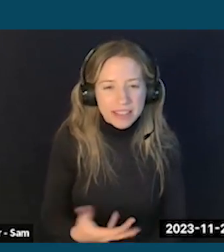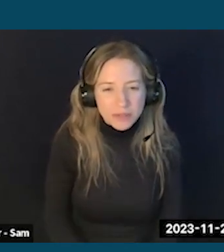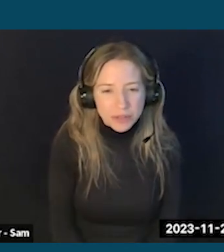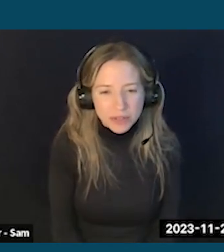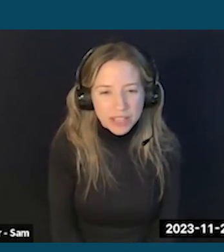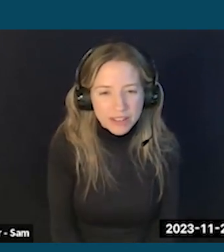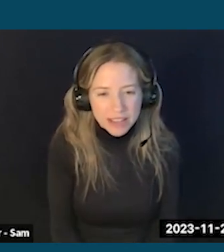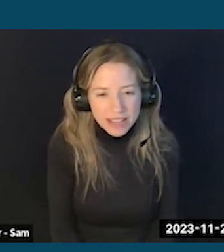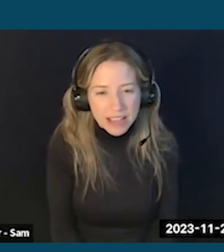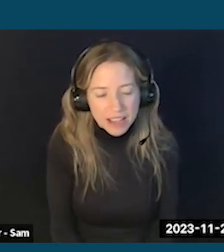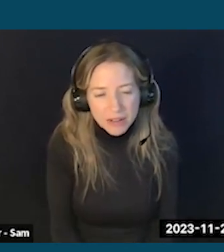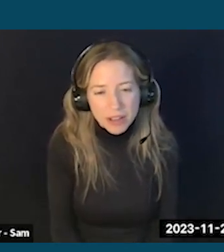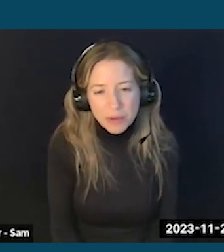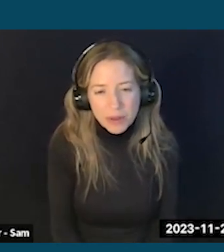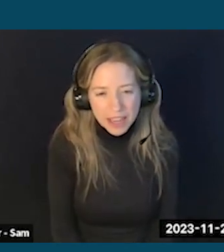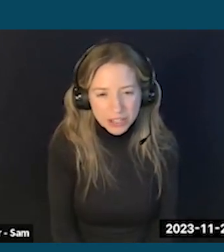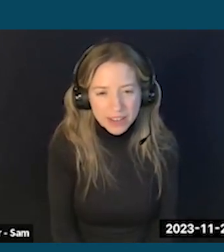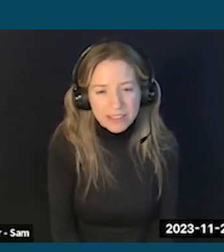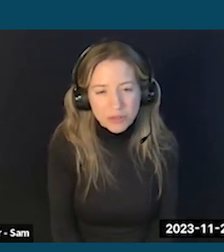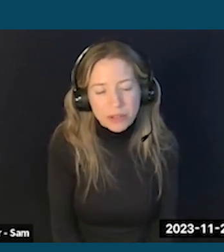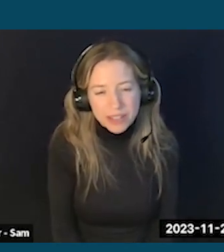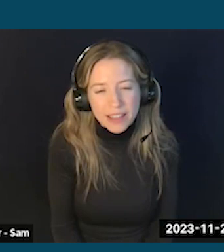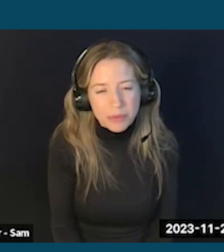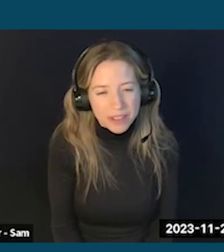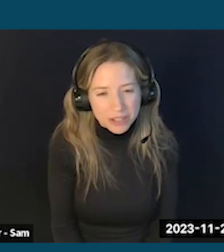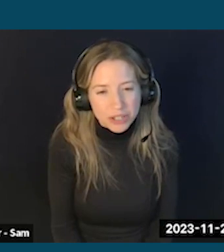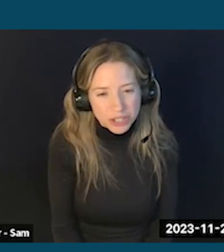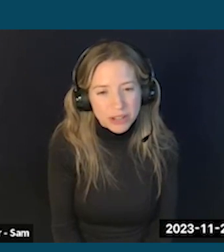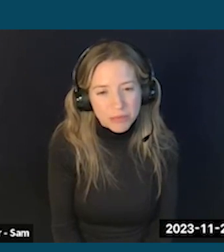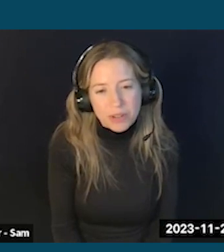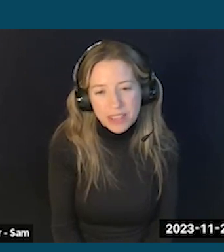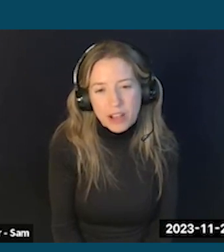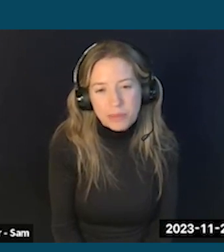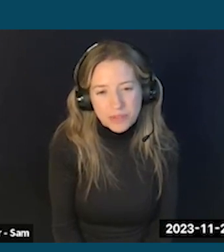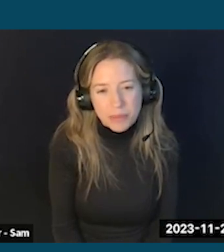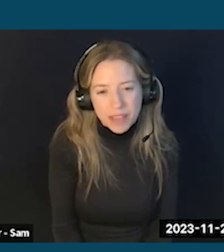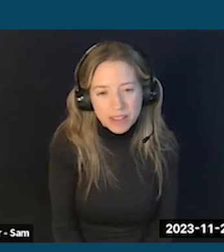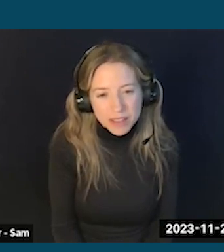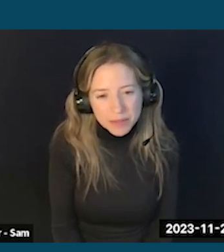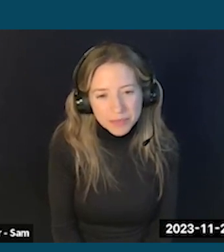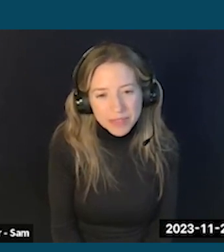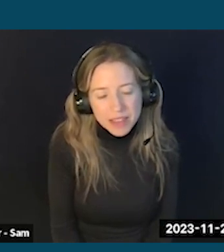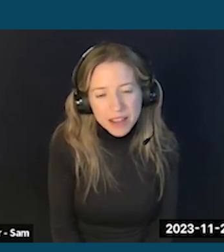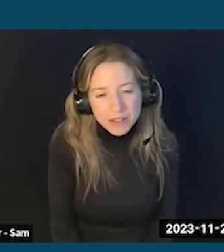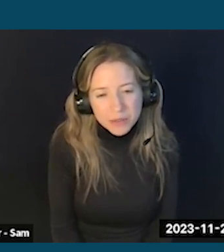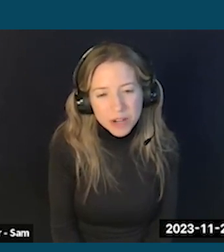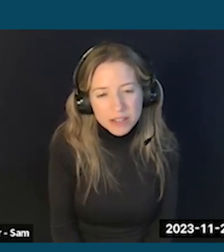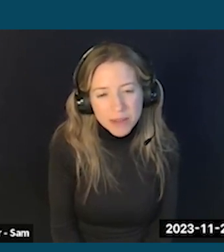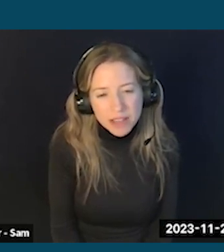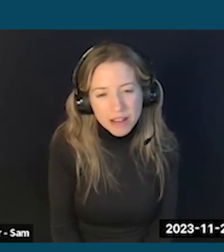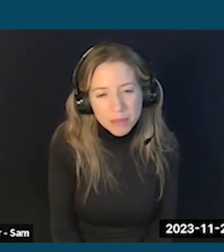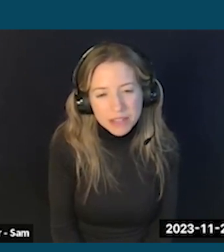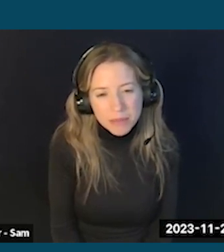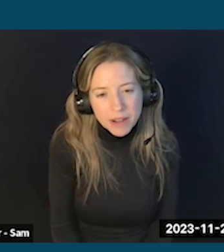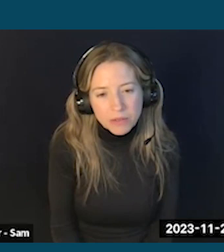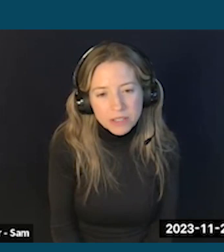have a successful and communication. So building that relationship really helps for me. I also wanted to